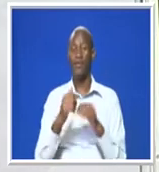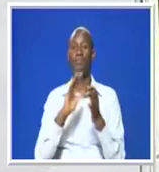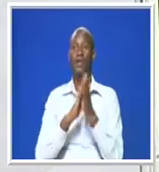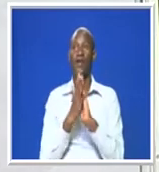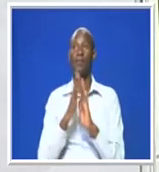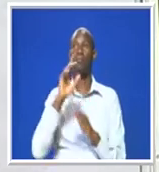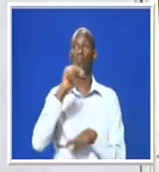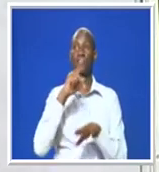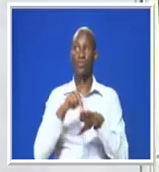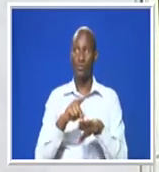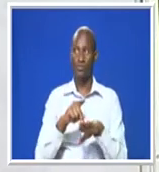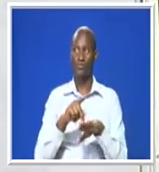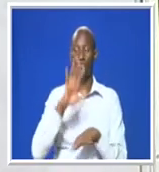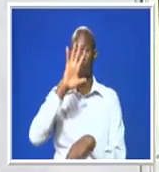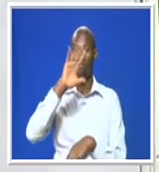principal